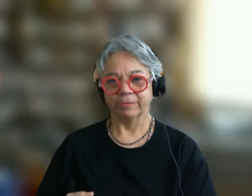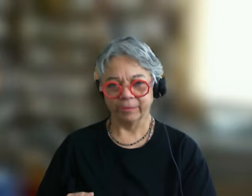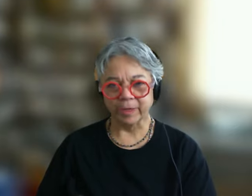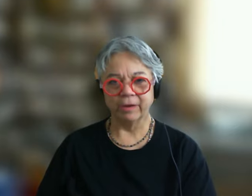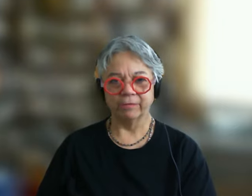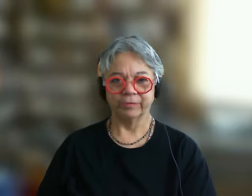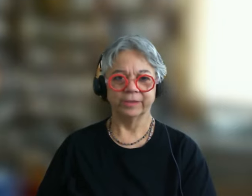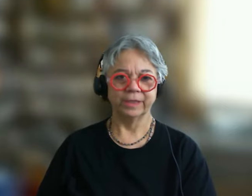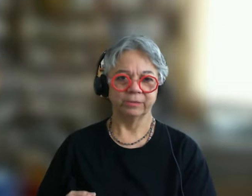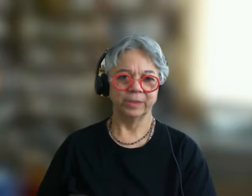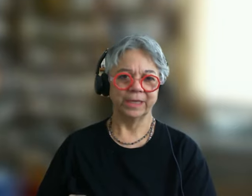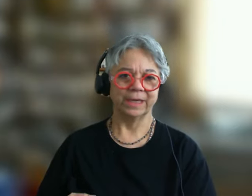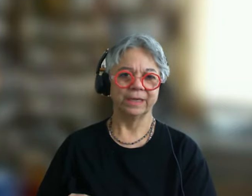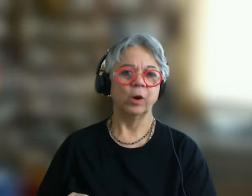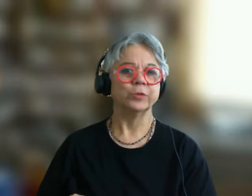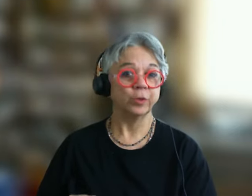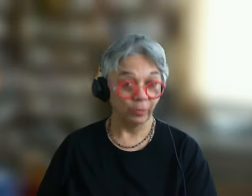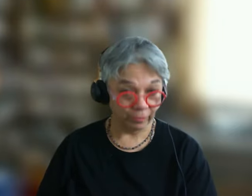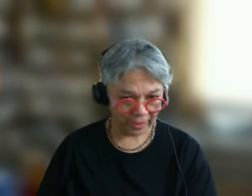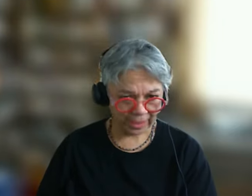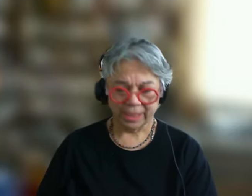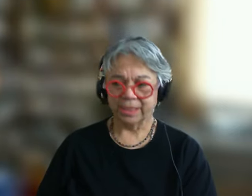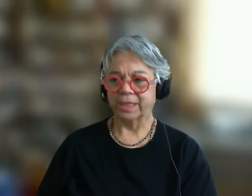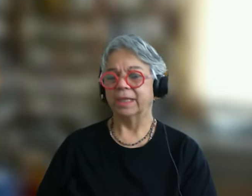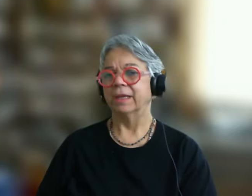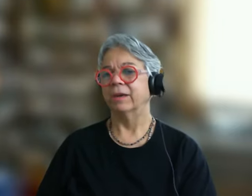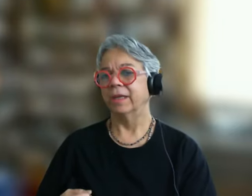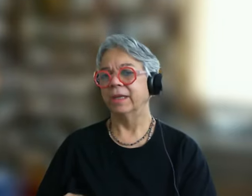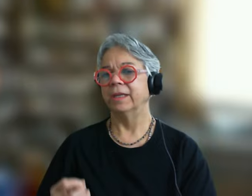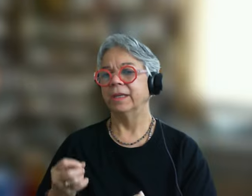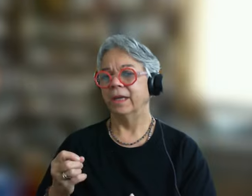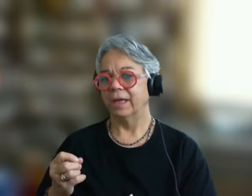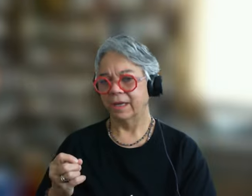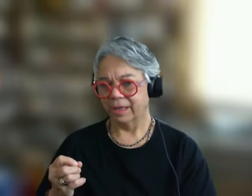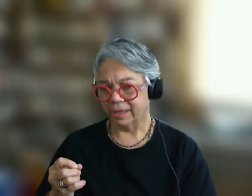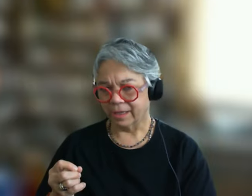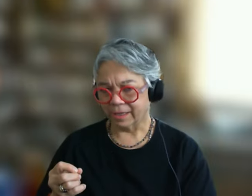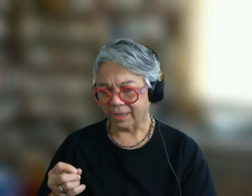It's very often that we can observe in